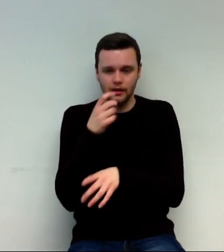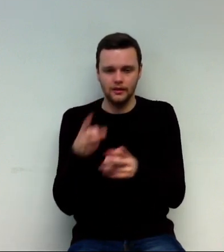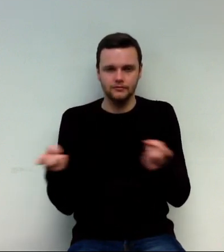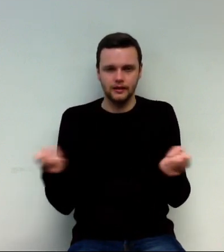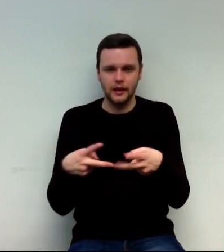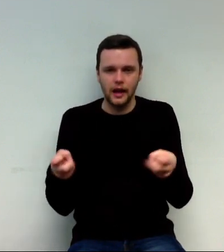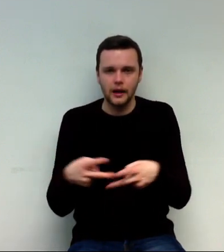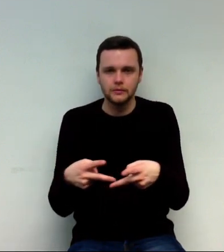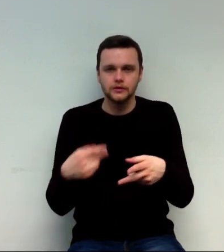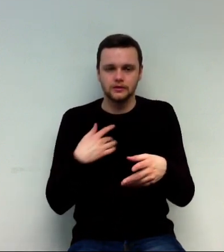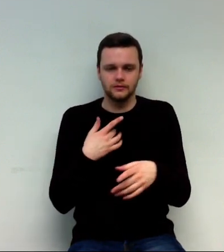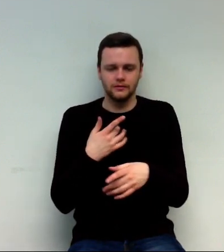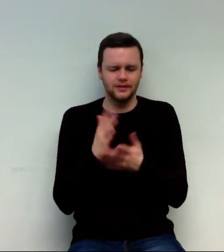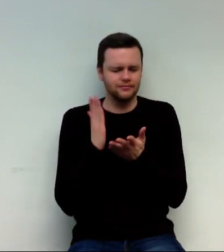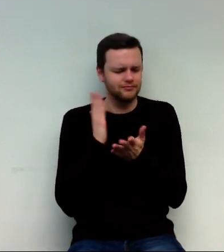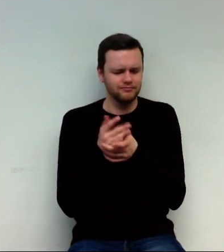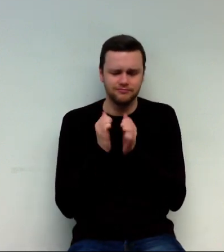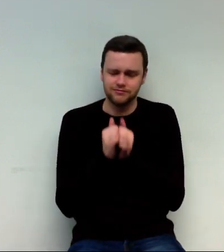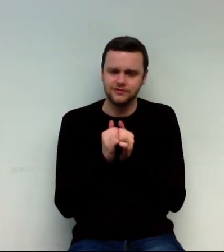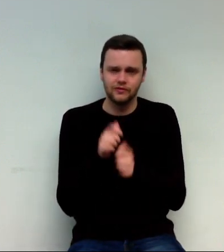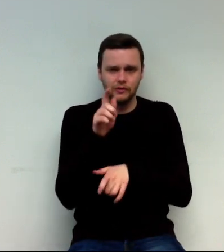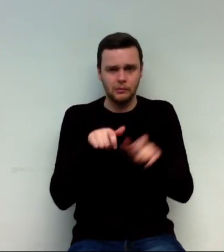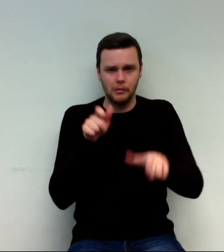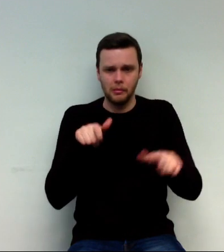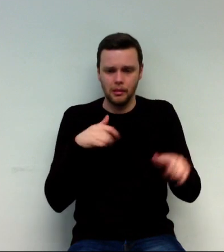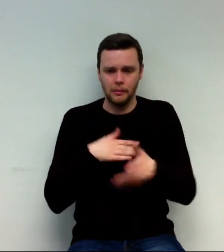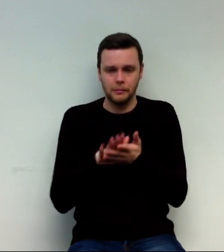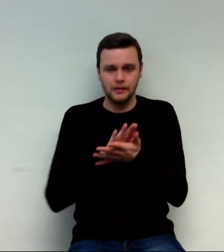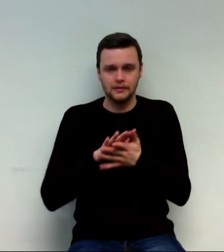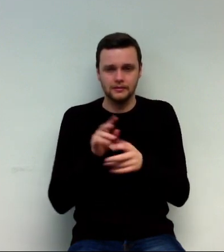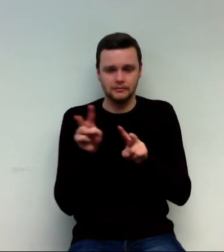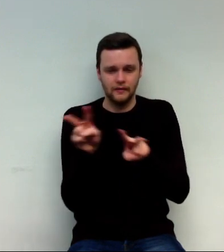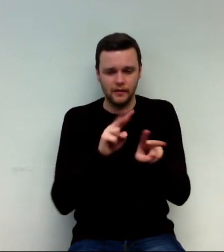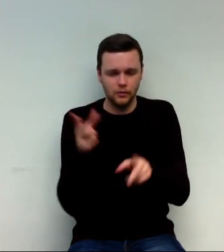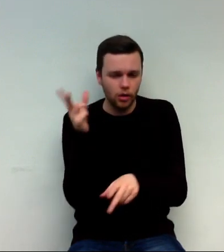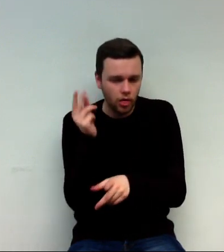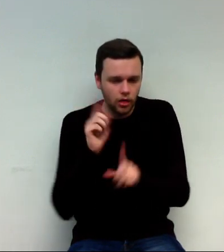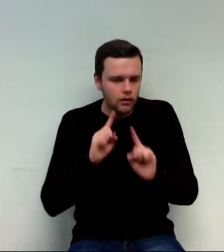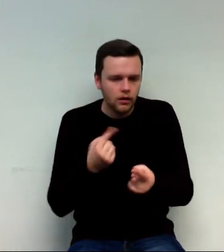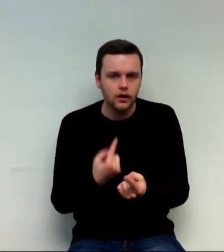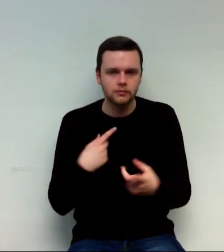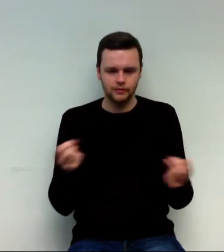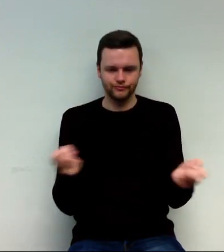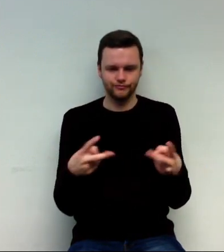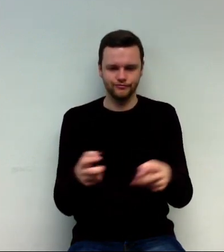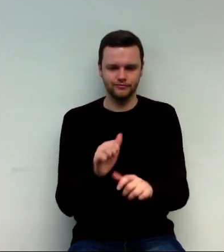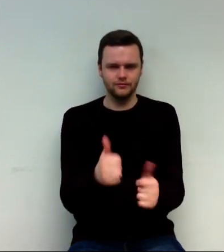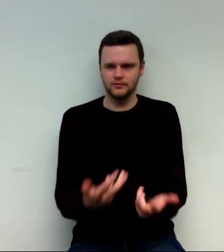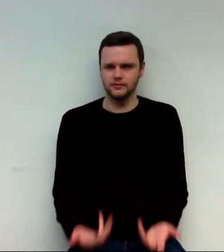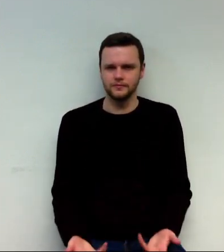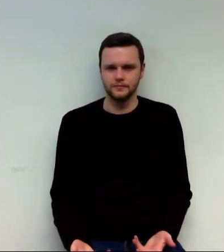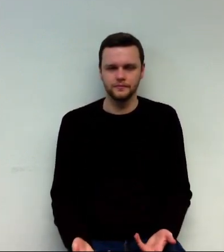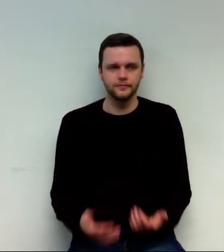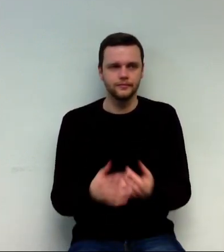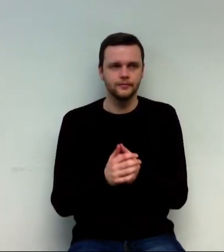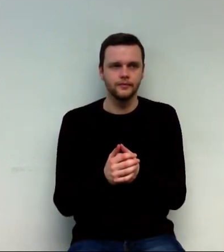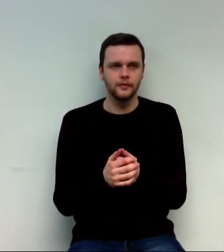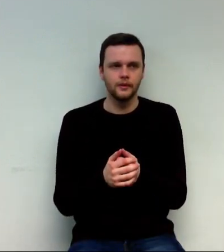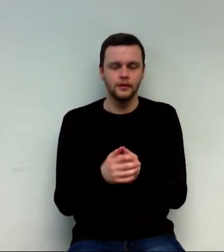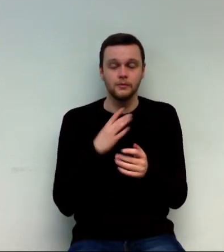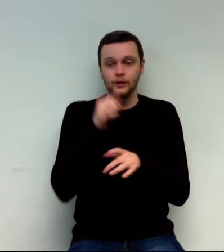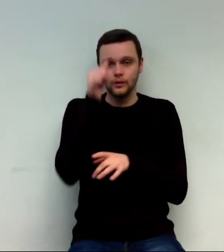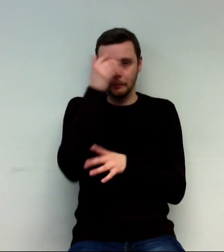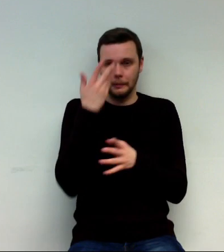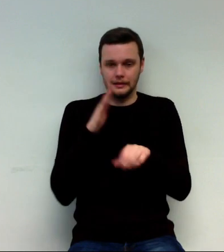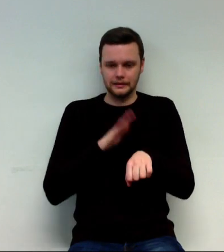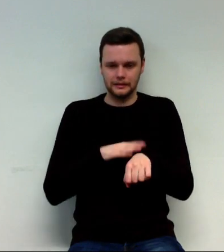invaluable for people with hearing impairments who won't be able to hear the audio of the video, but also, speaking from experience, I think you can all think of times where you're on your phone,